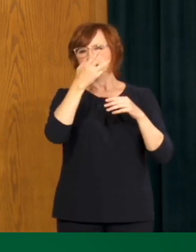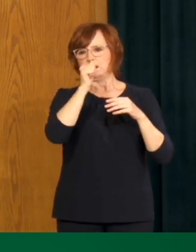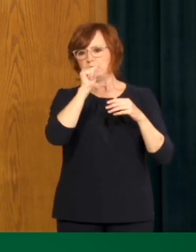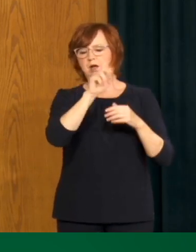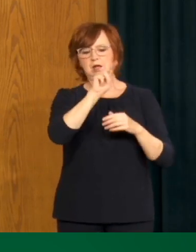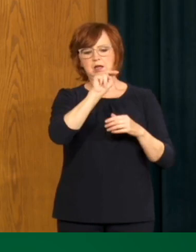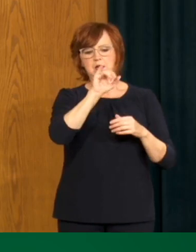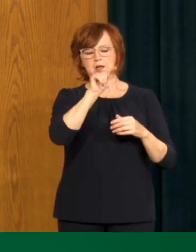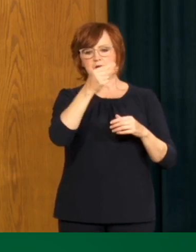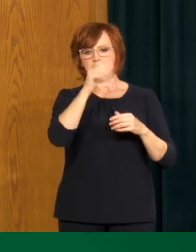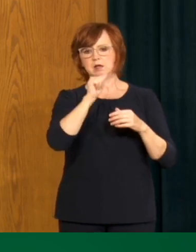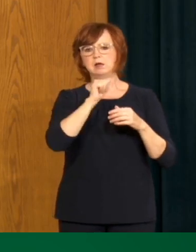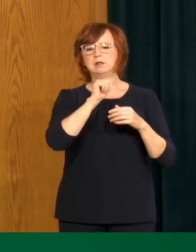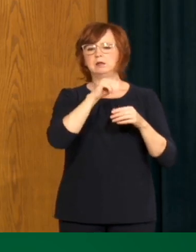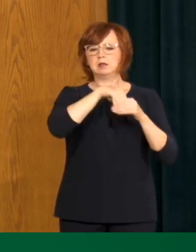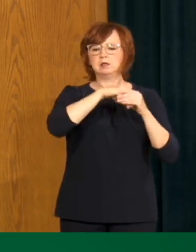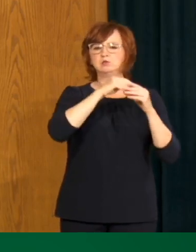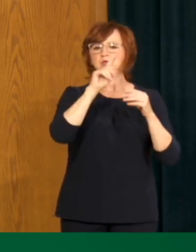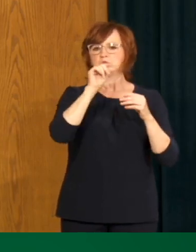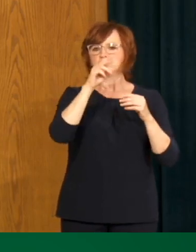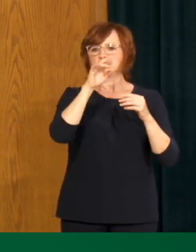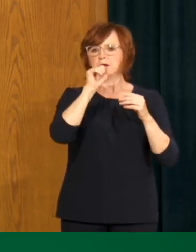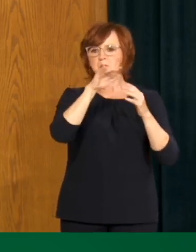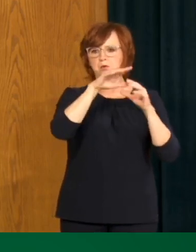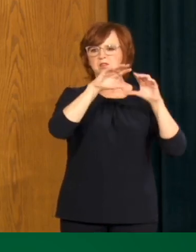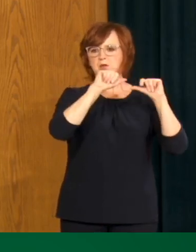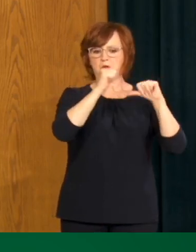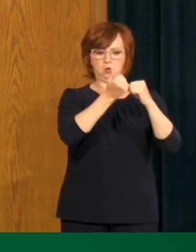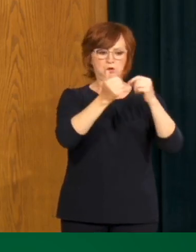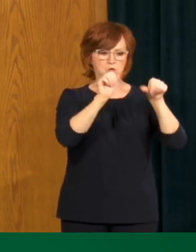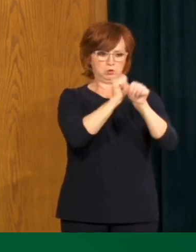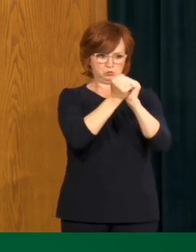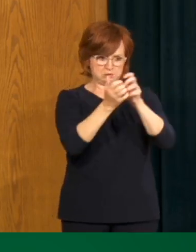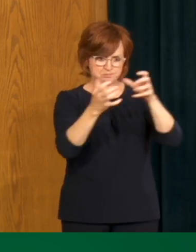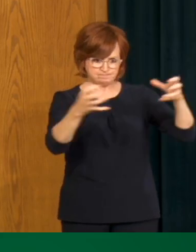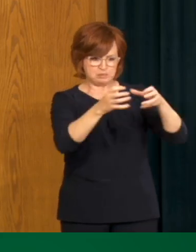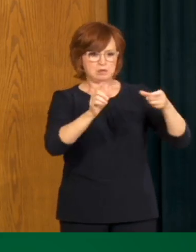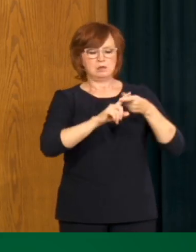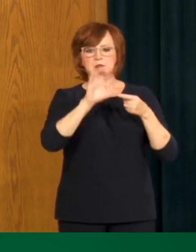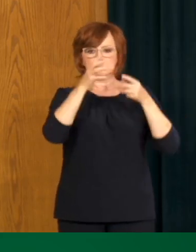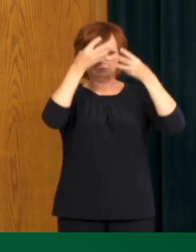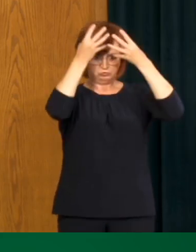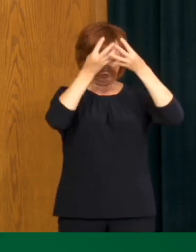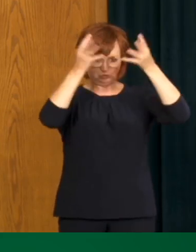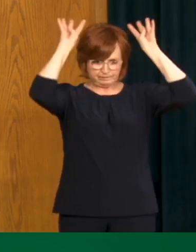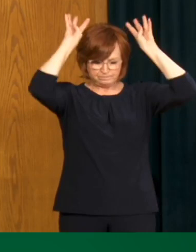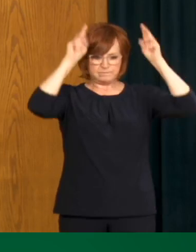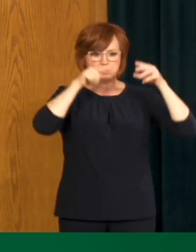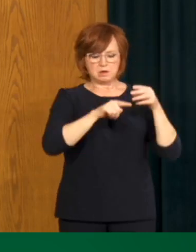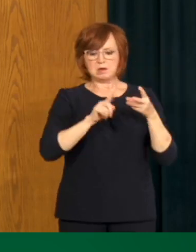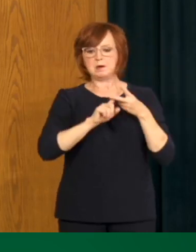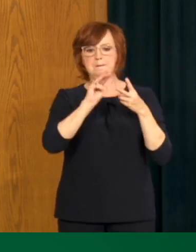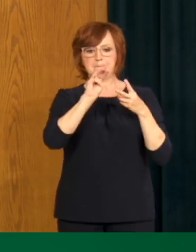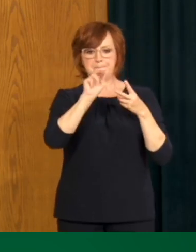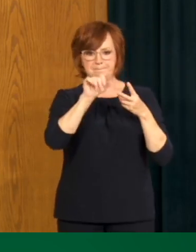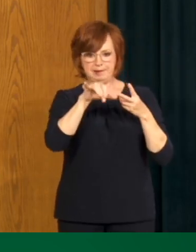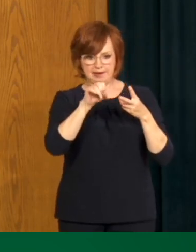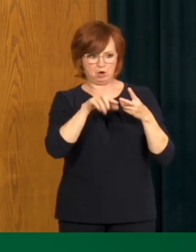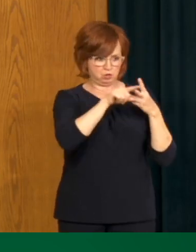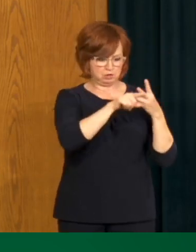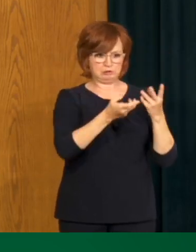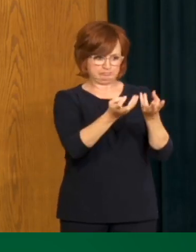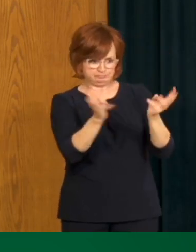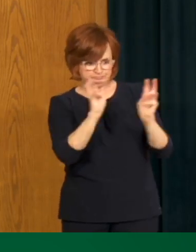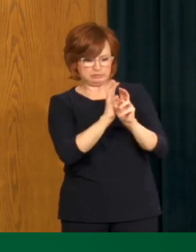attended this event. We're working closely with the Chief of Clearwater as well as the Mayor of La Loche, and an action plan has